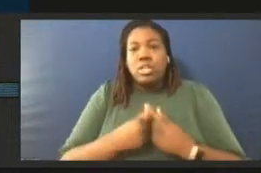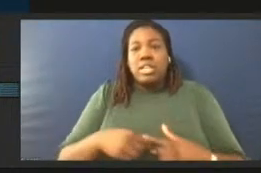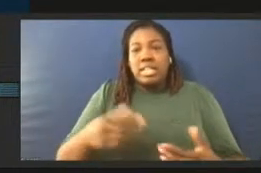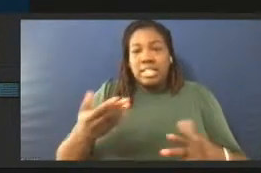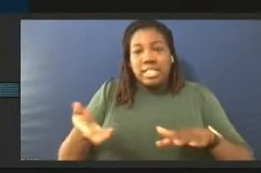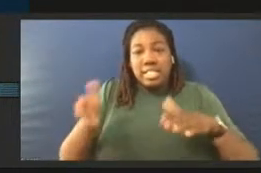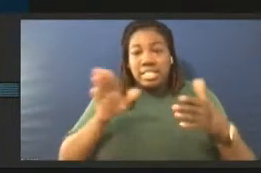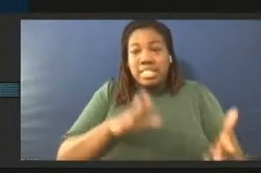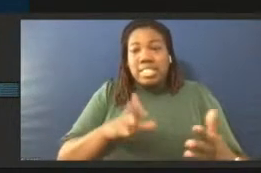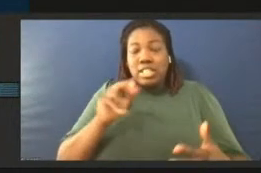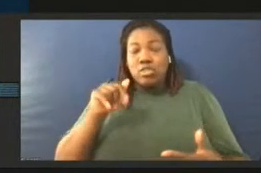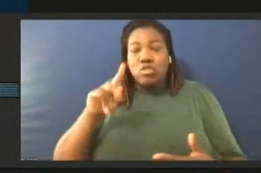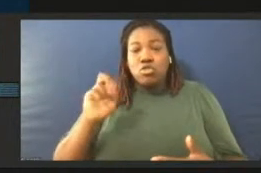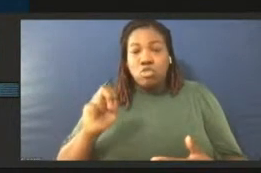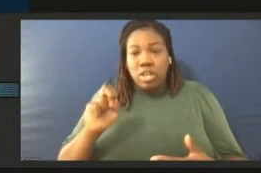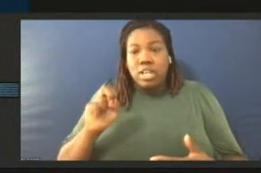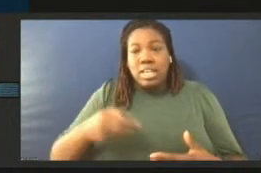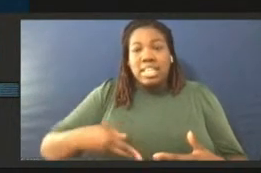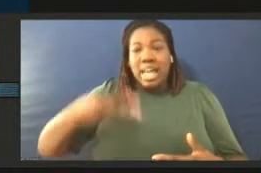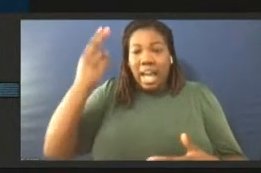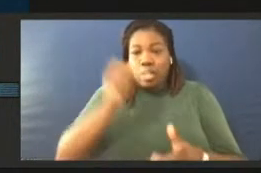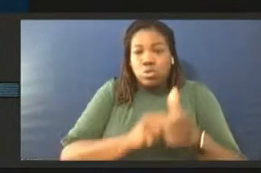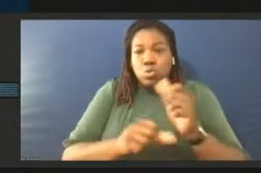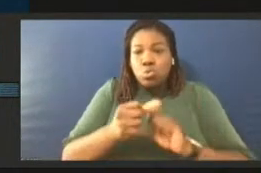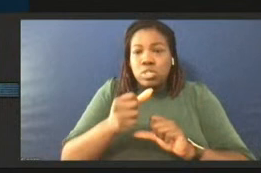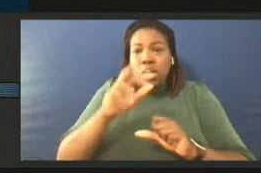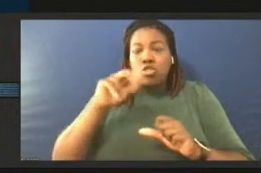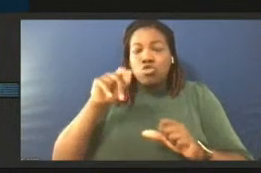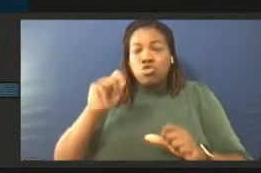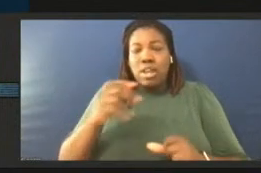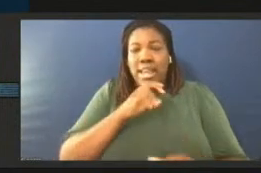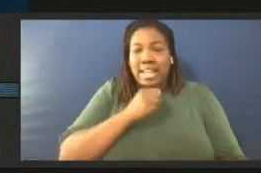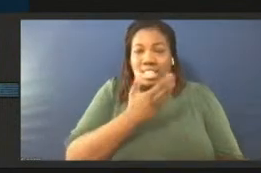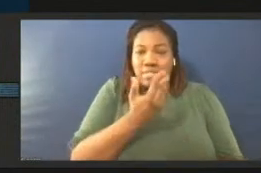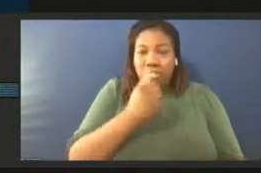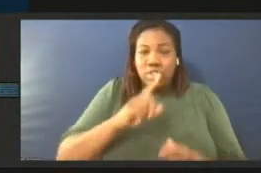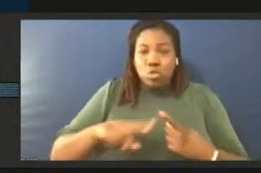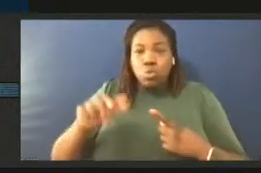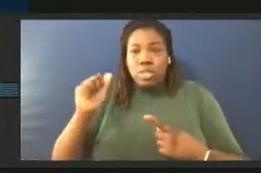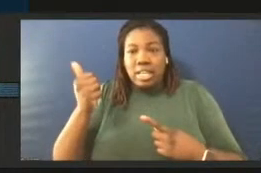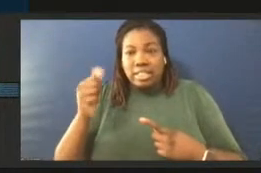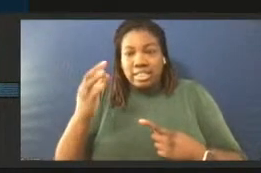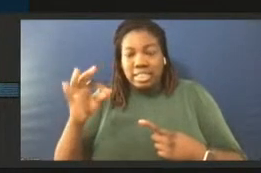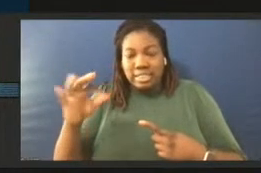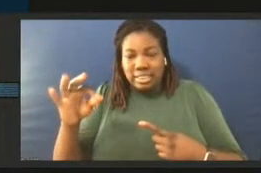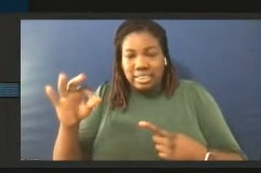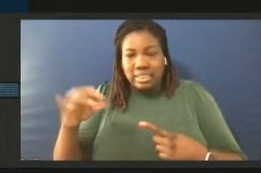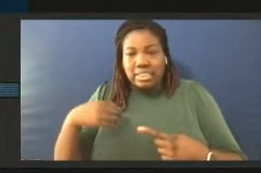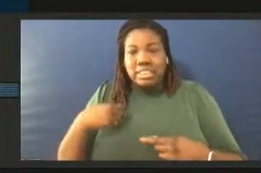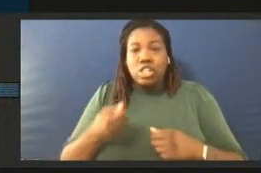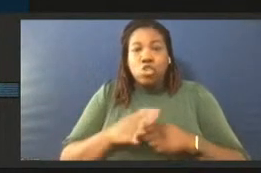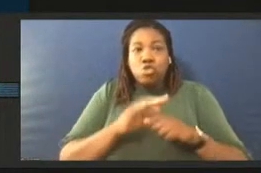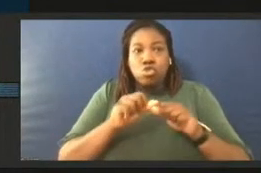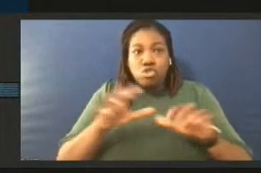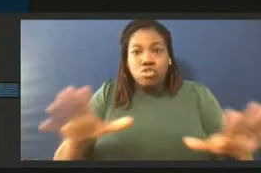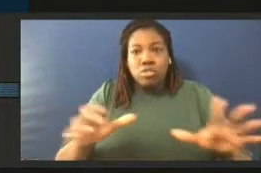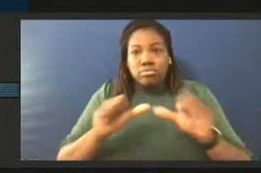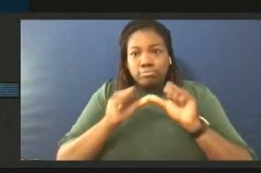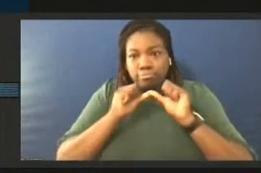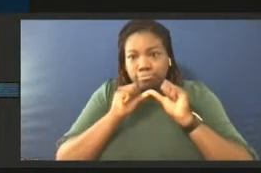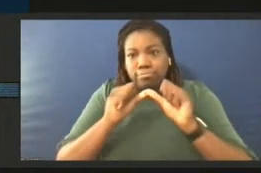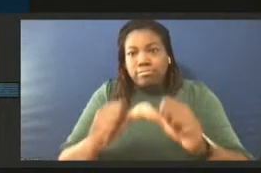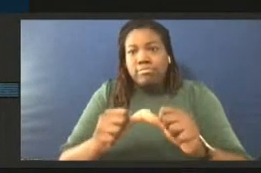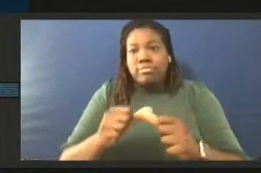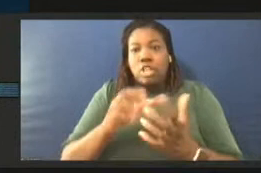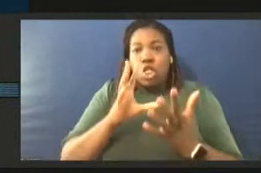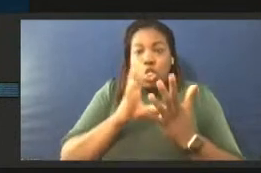for those, the highest suicide rates for those ages 15 to 19. COVID has led to long-term impacts in learning